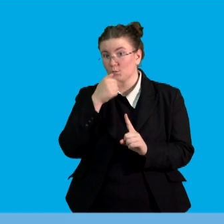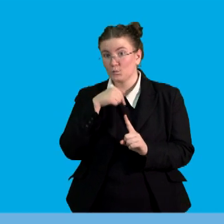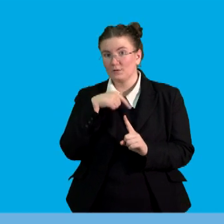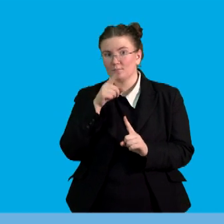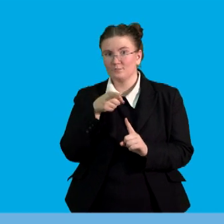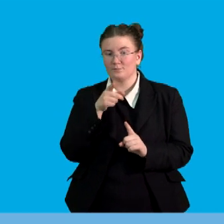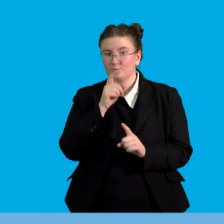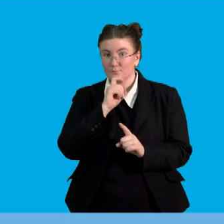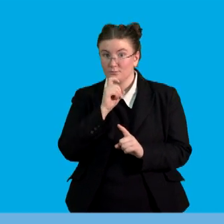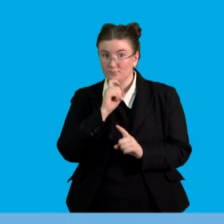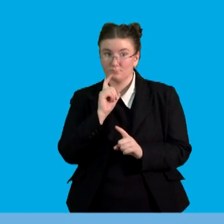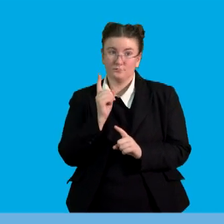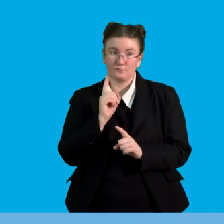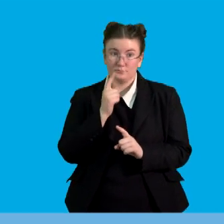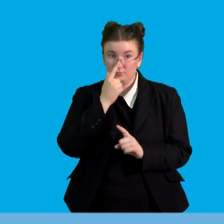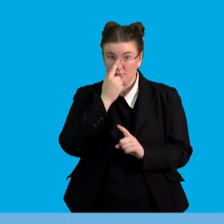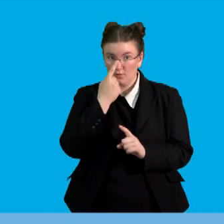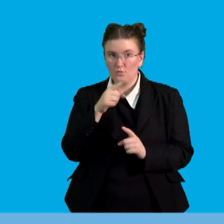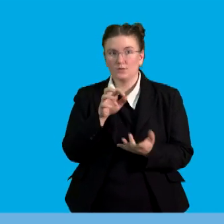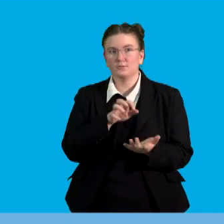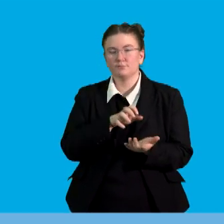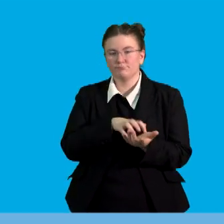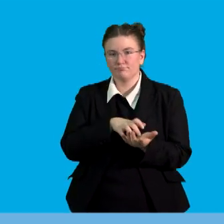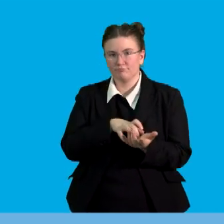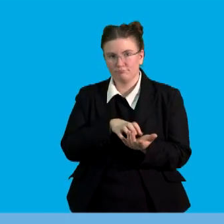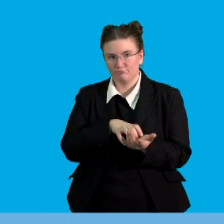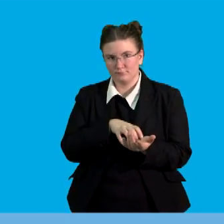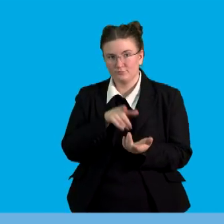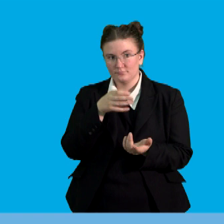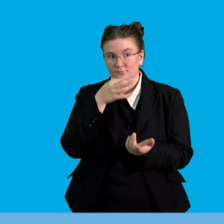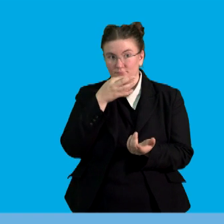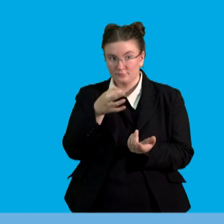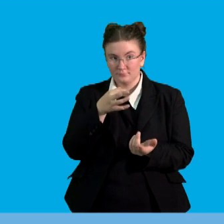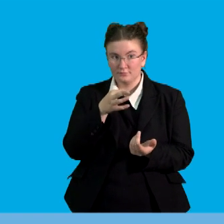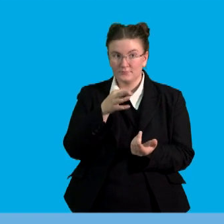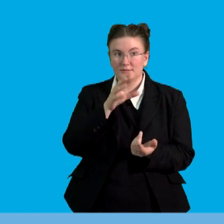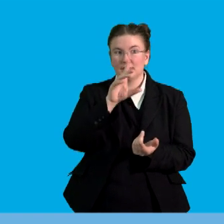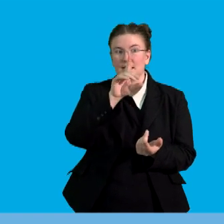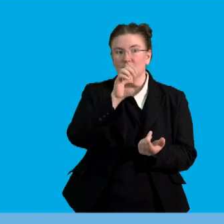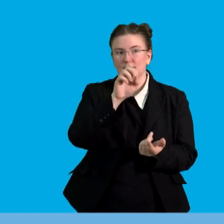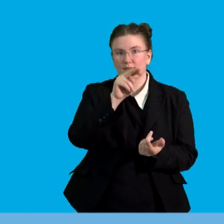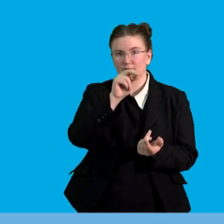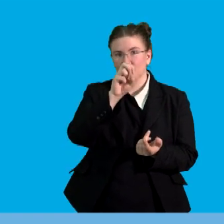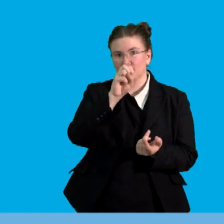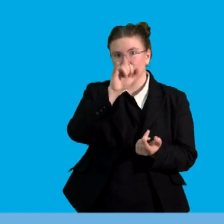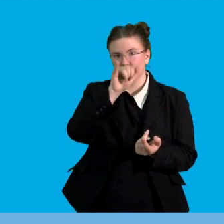need to use, or the formula that we need to use to calculate, or when we're calculating density, it says